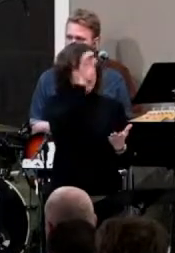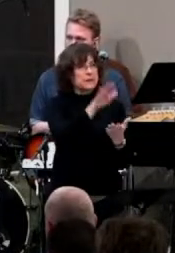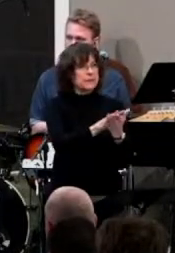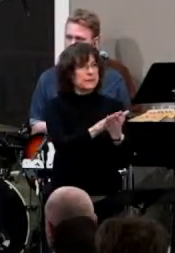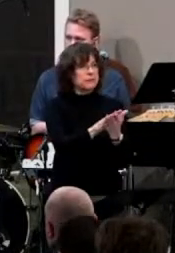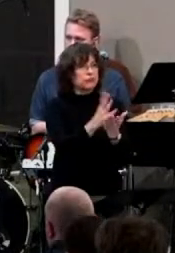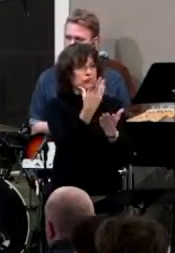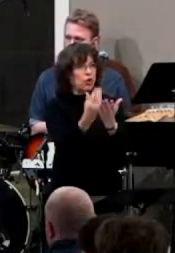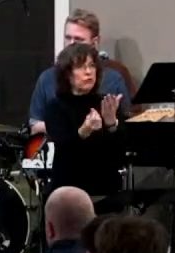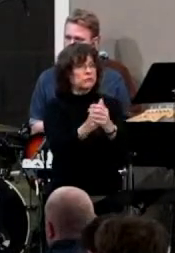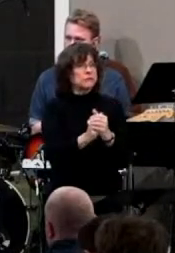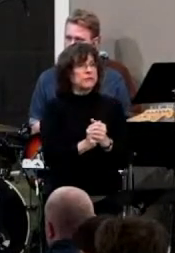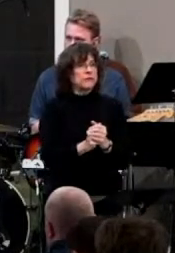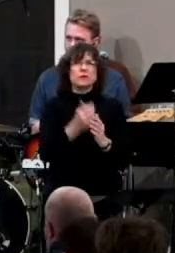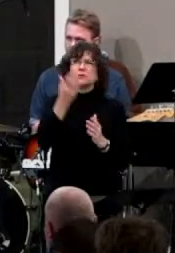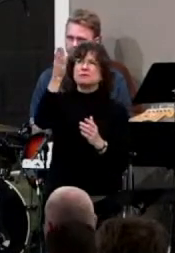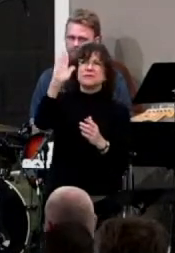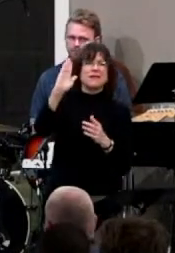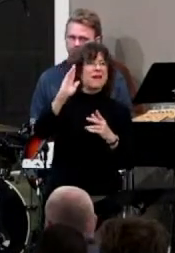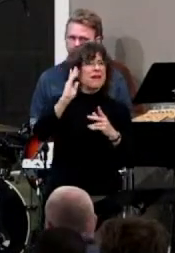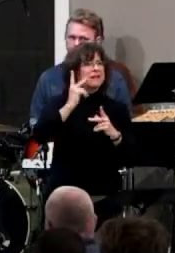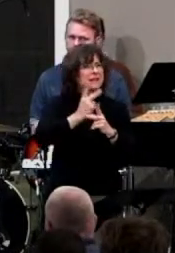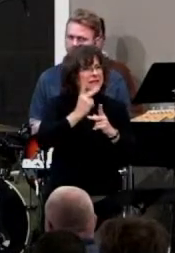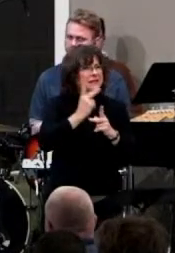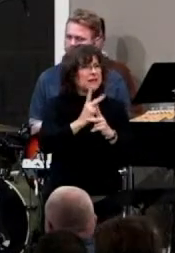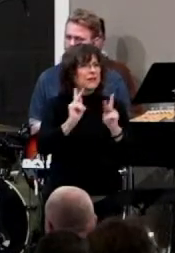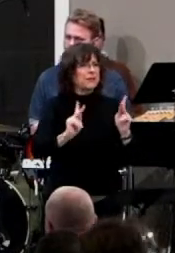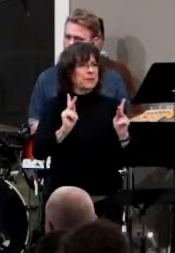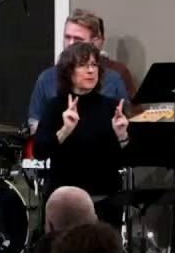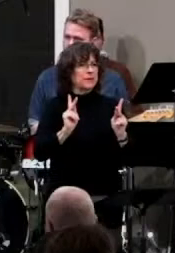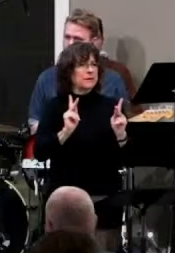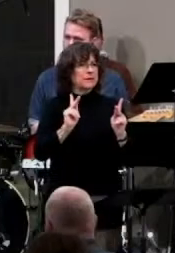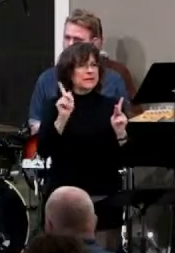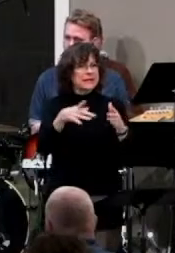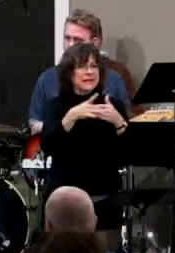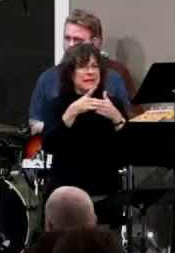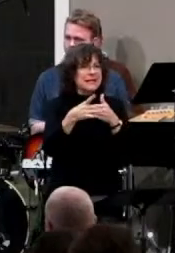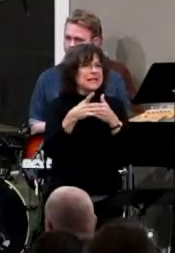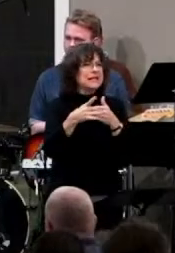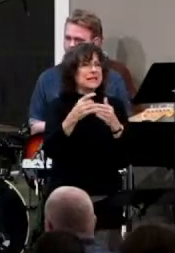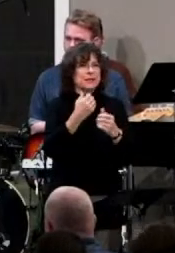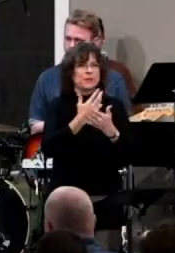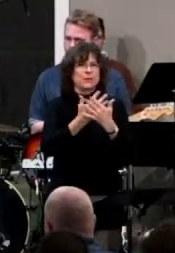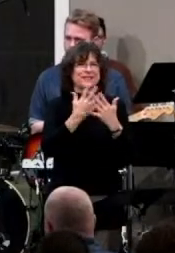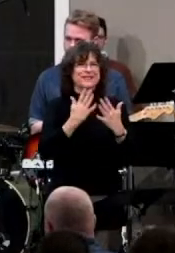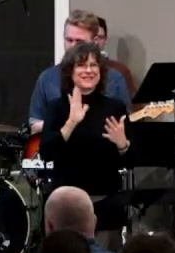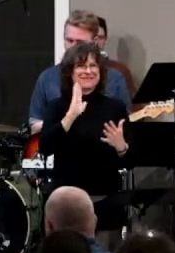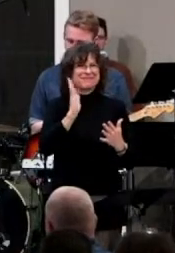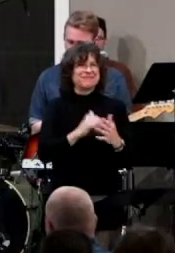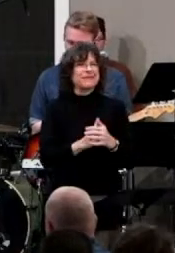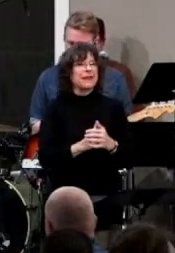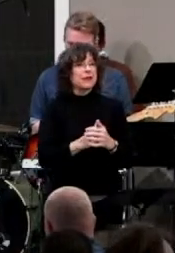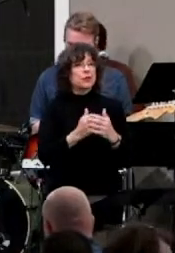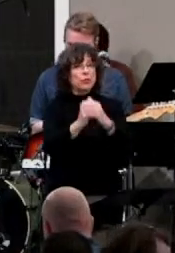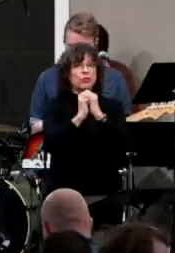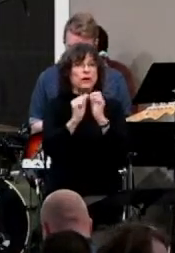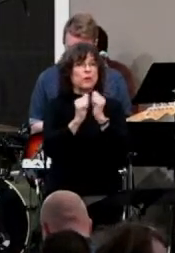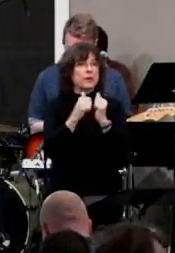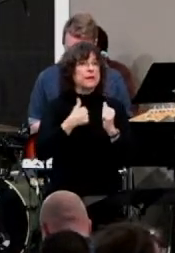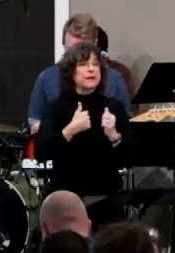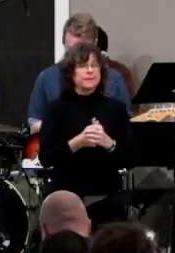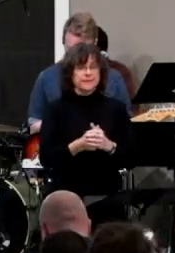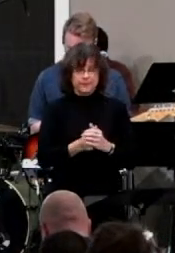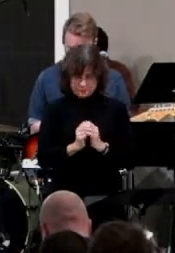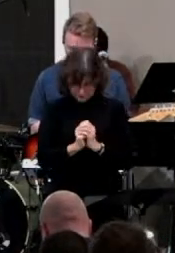God settles the solitary in a home. He leads the prisoners to prosperity. Will you pray with me?